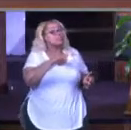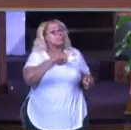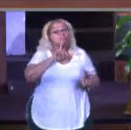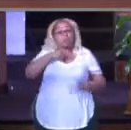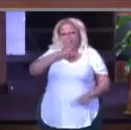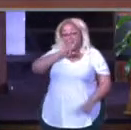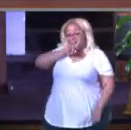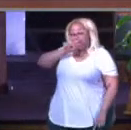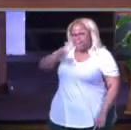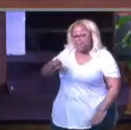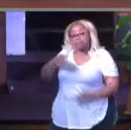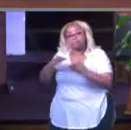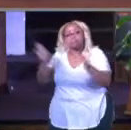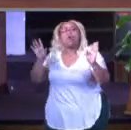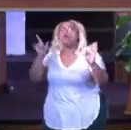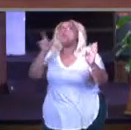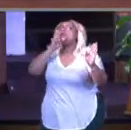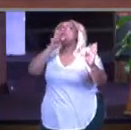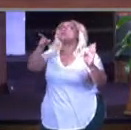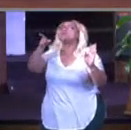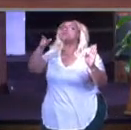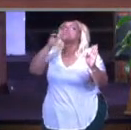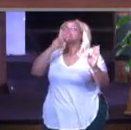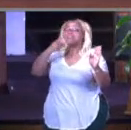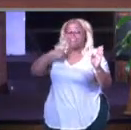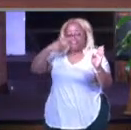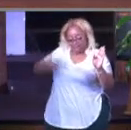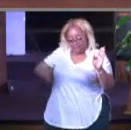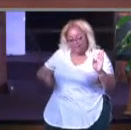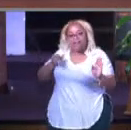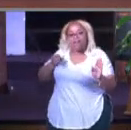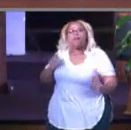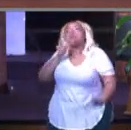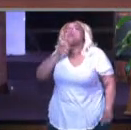But when asked publicly, who do you say that I am?